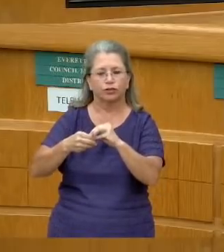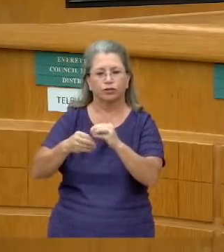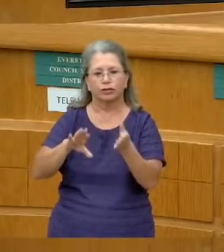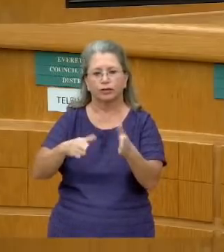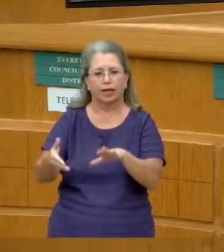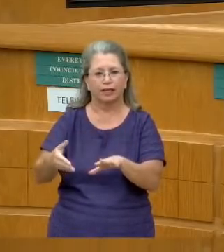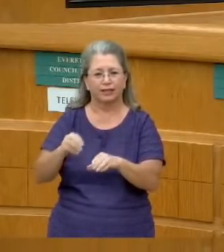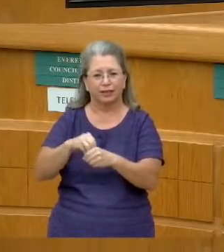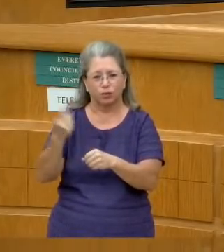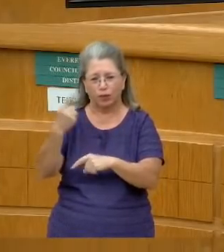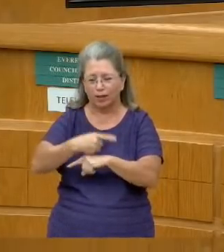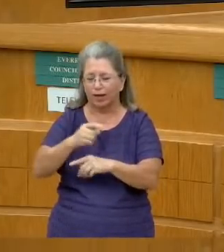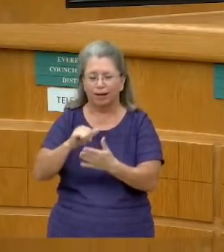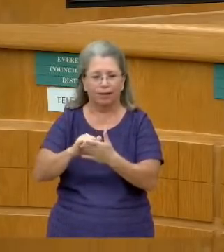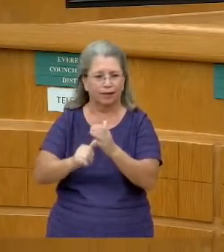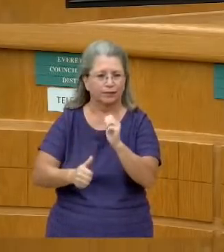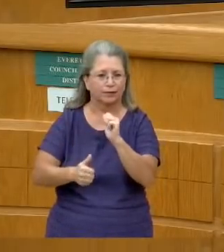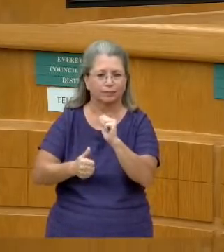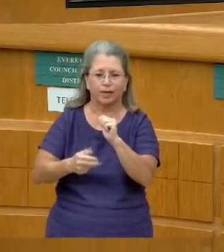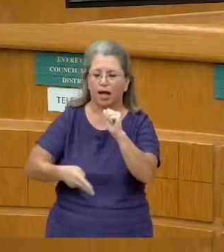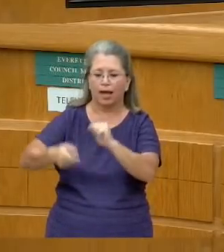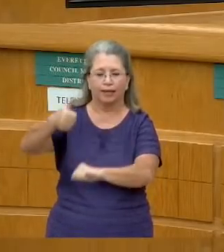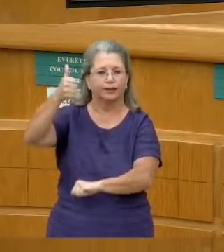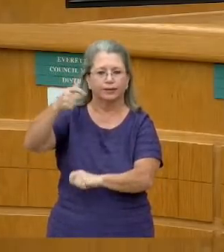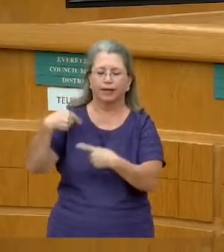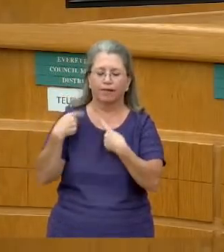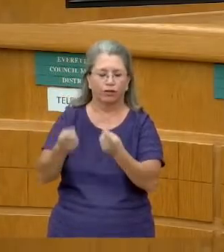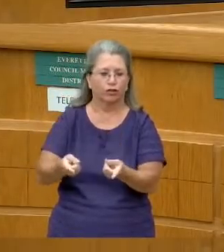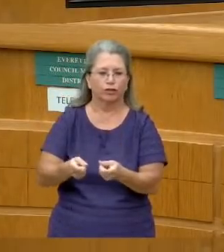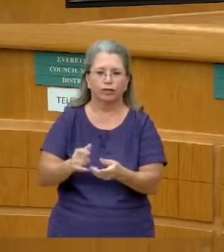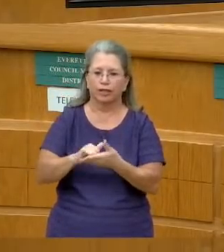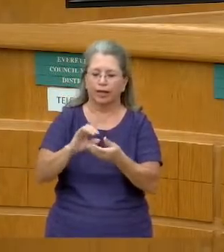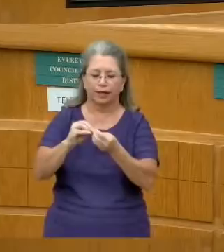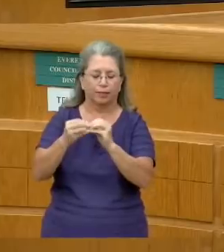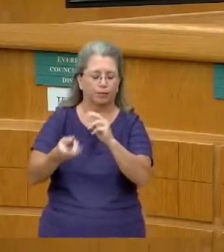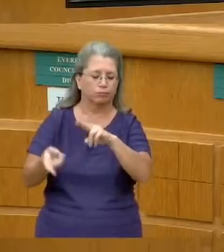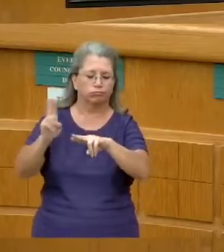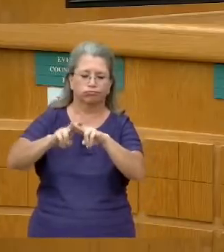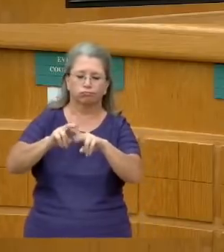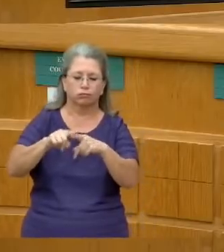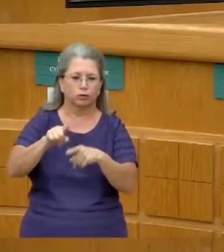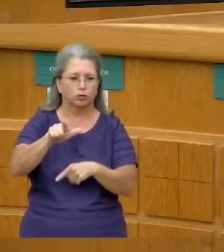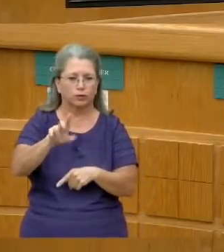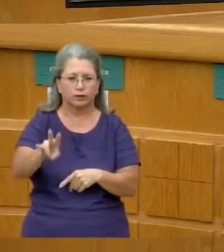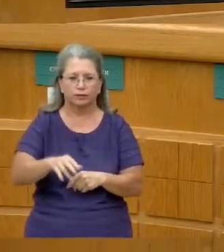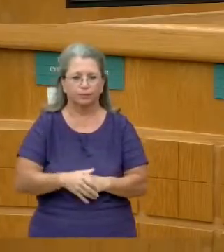day for our county. So that number is increasing to that 27.